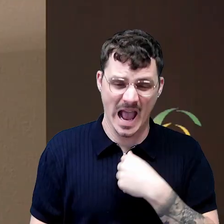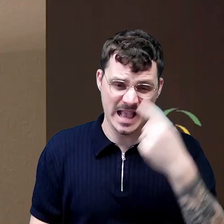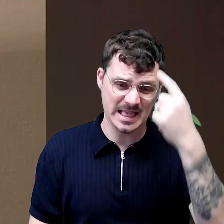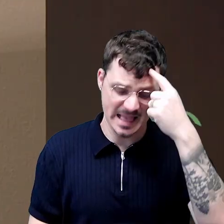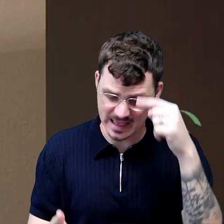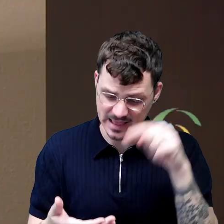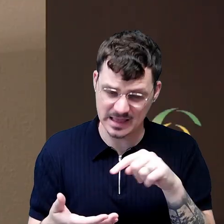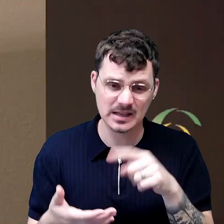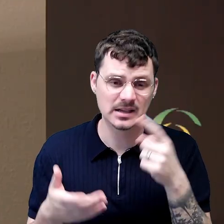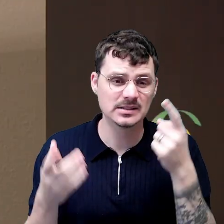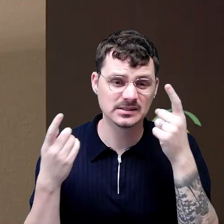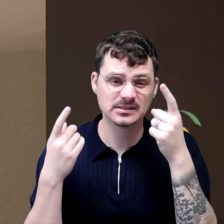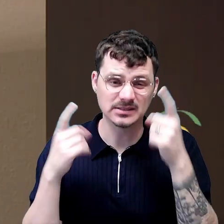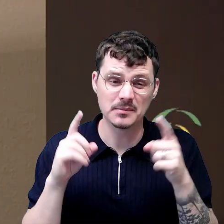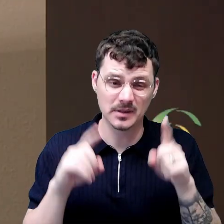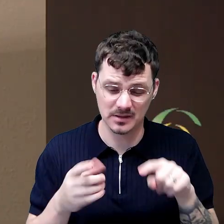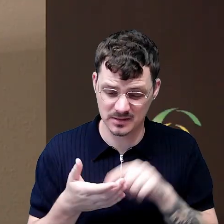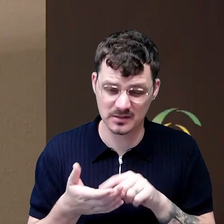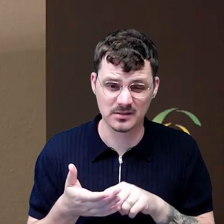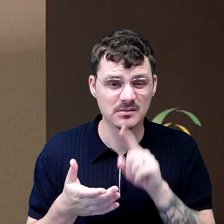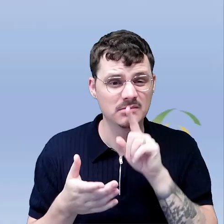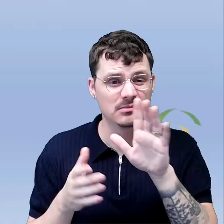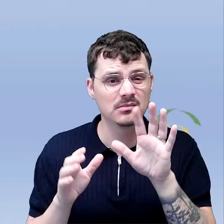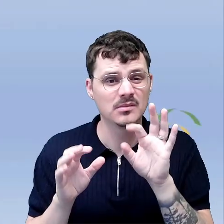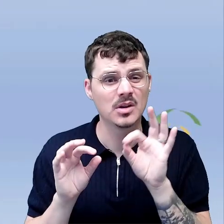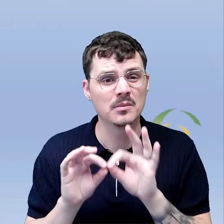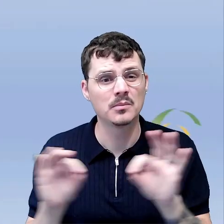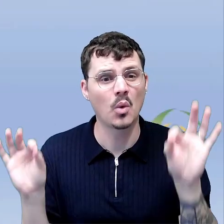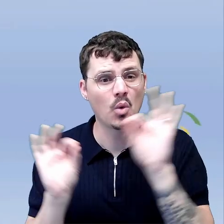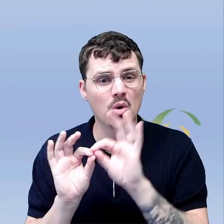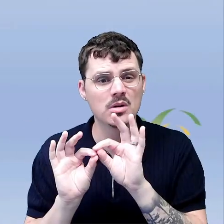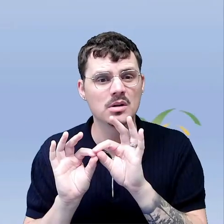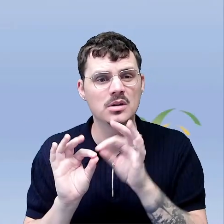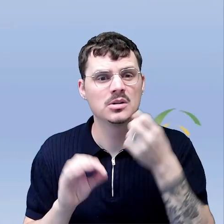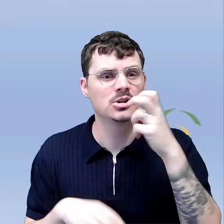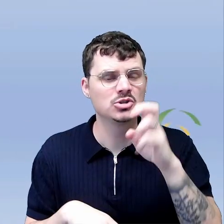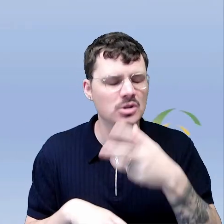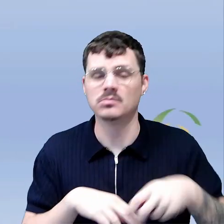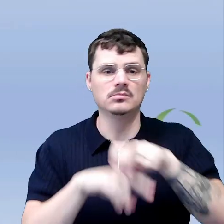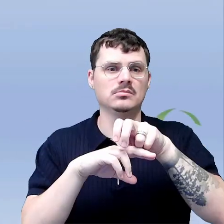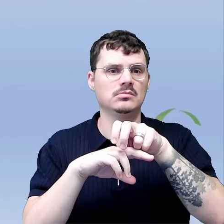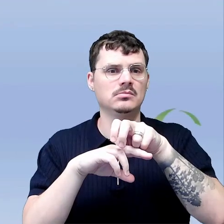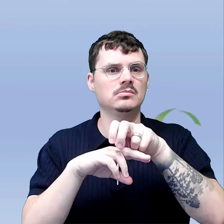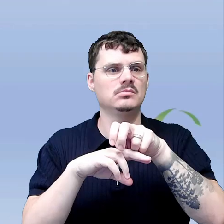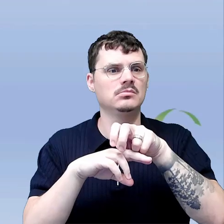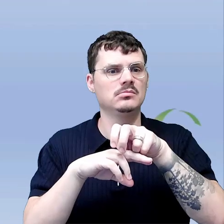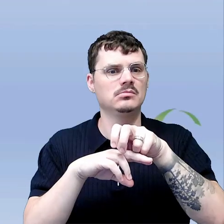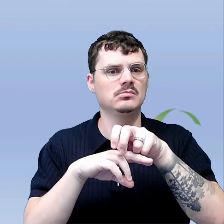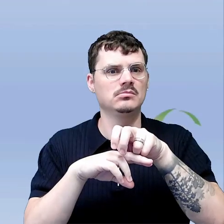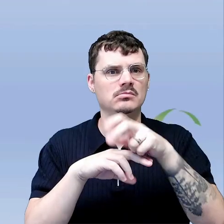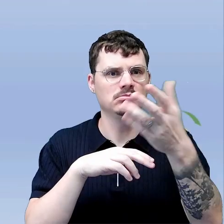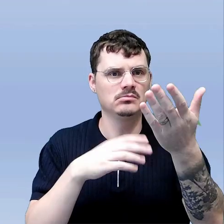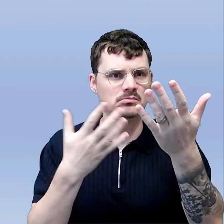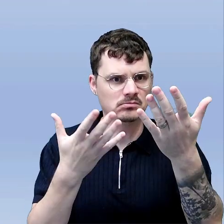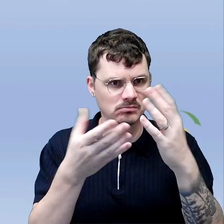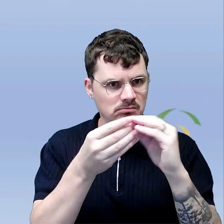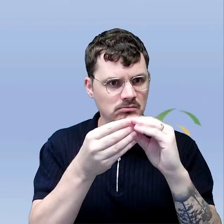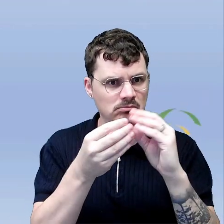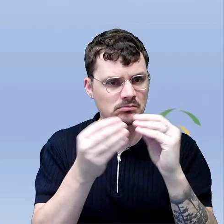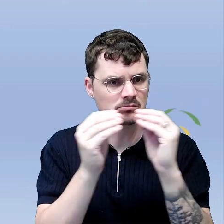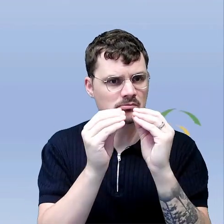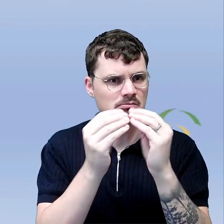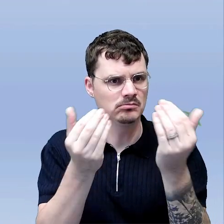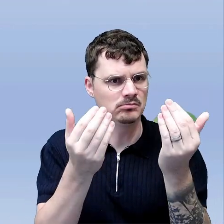some stuff on here that might be important, she popped up to a seated position to listen to what I had to